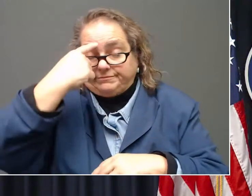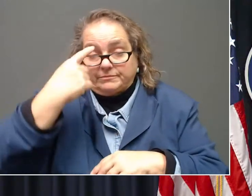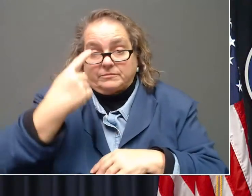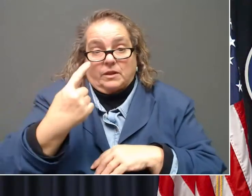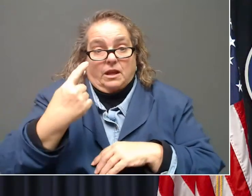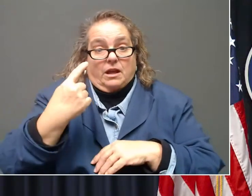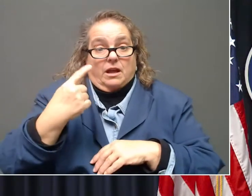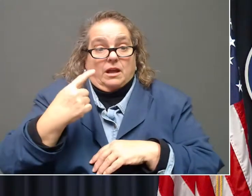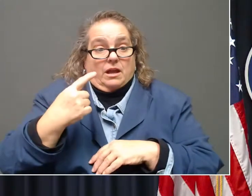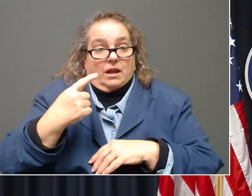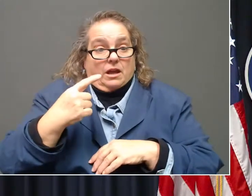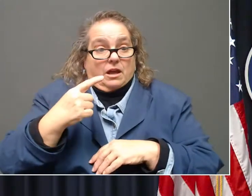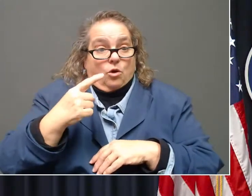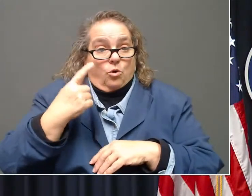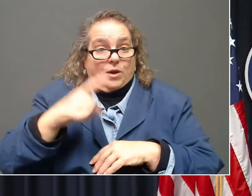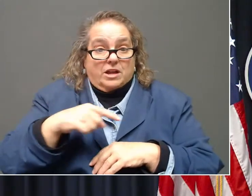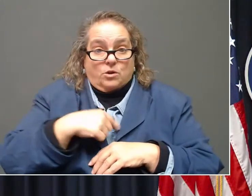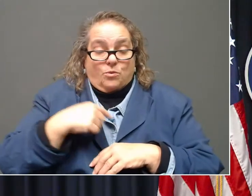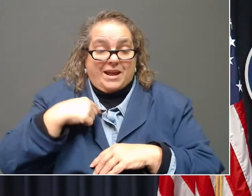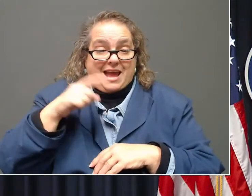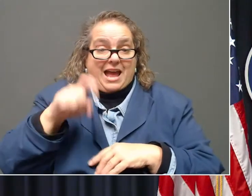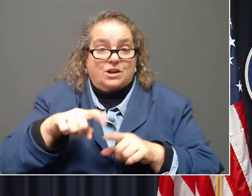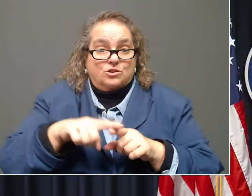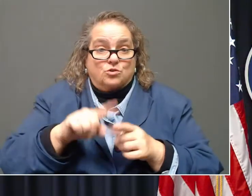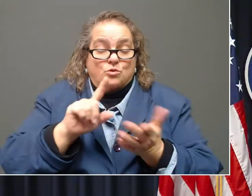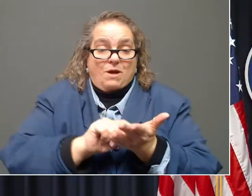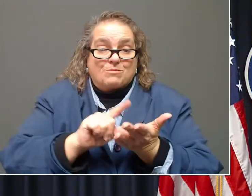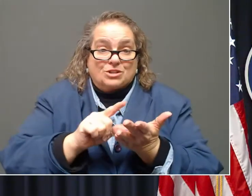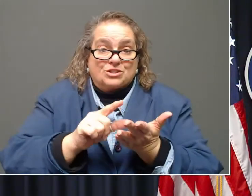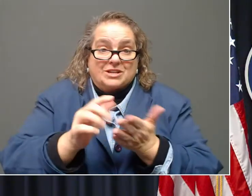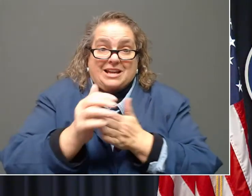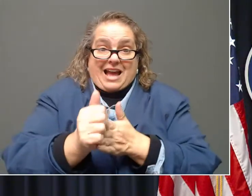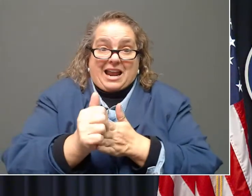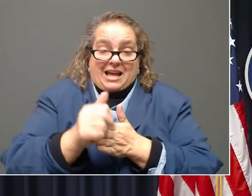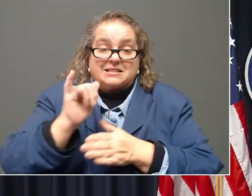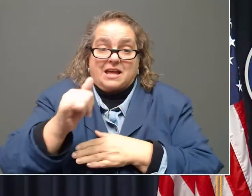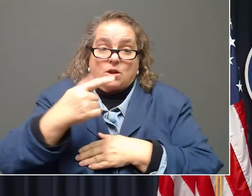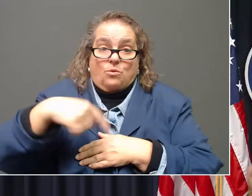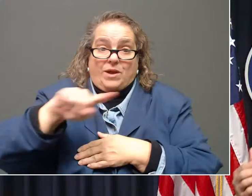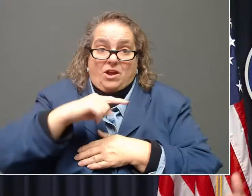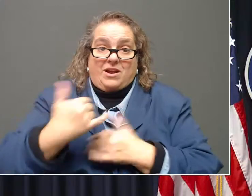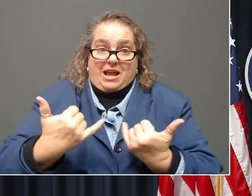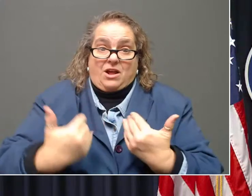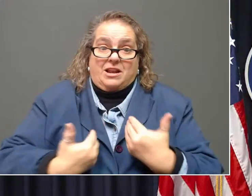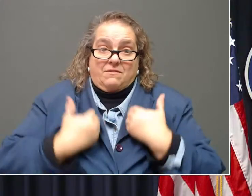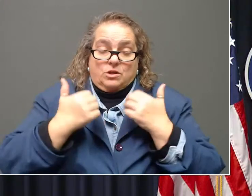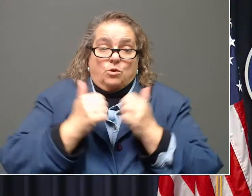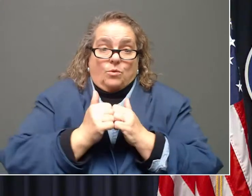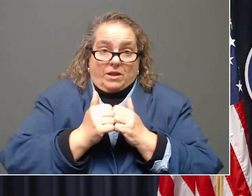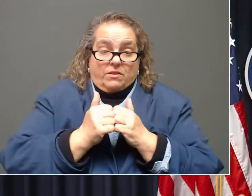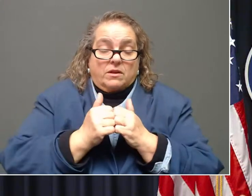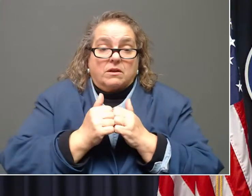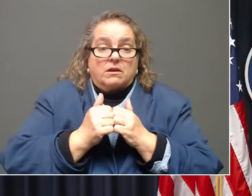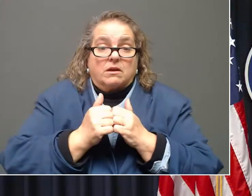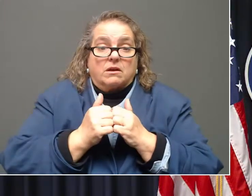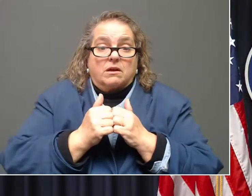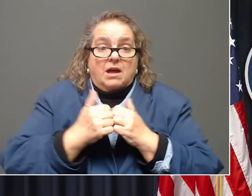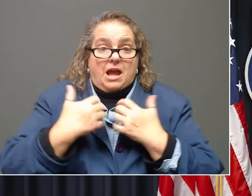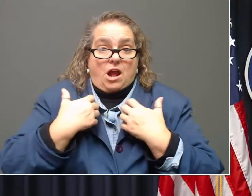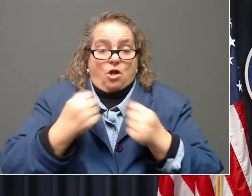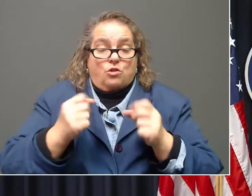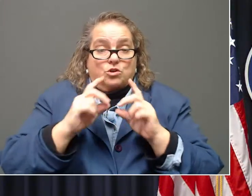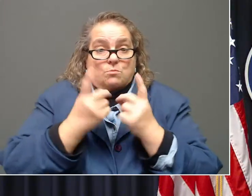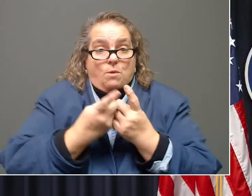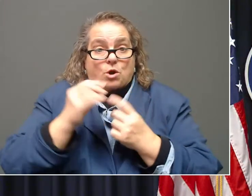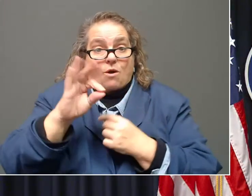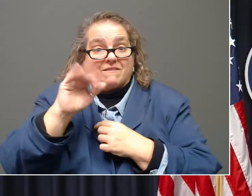we'll be able to talk more about some of the larger targeted activities here in the coming